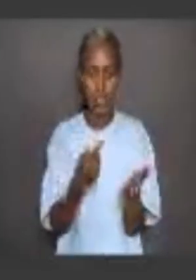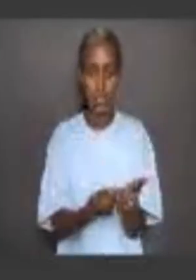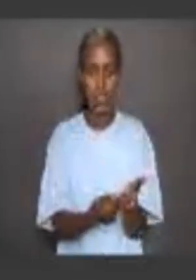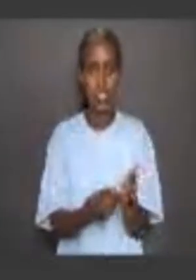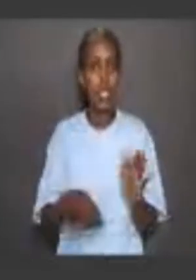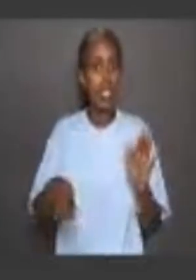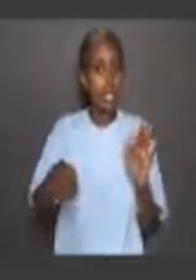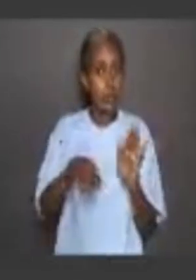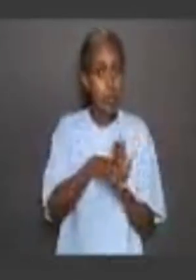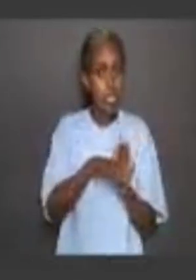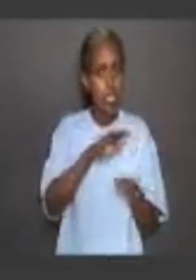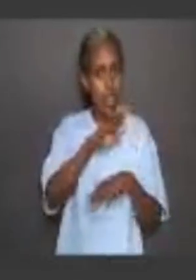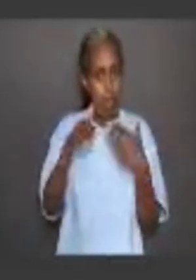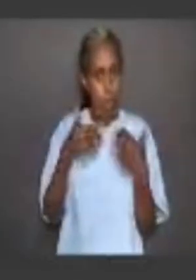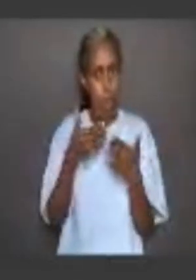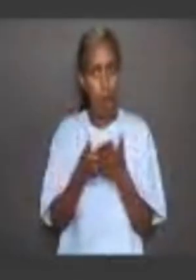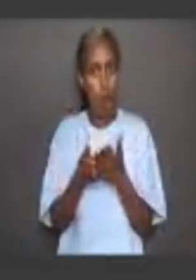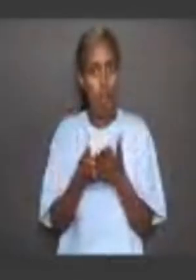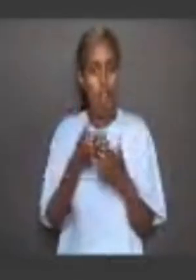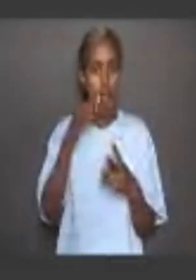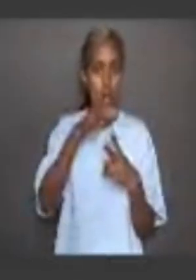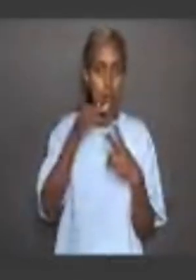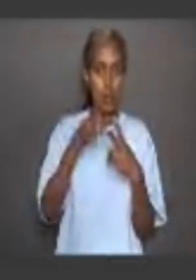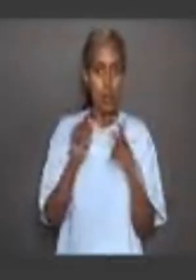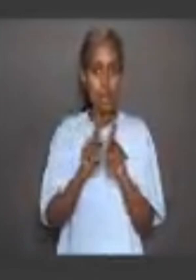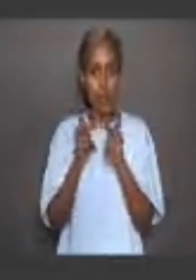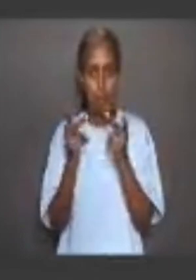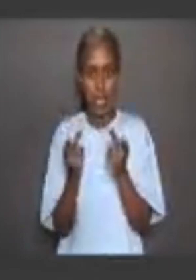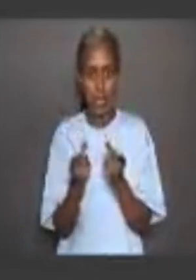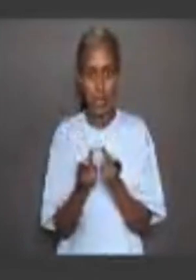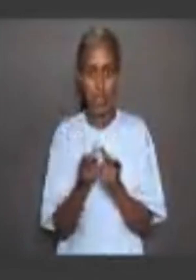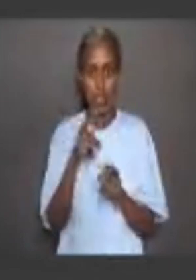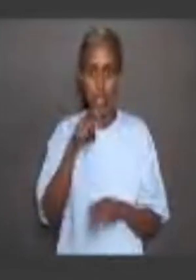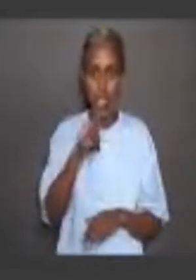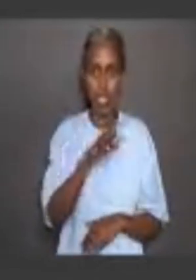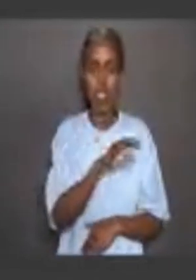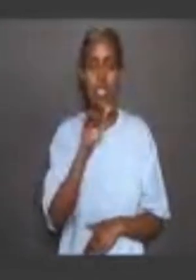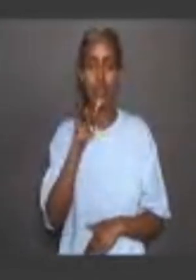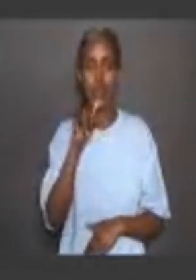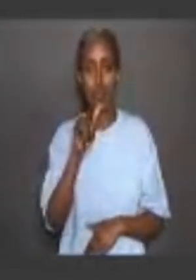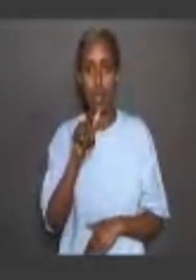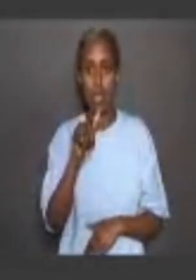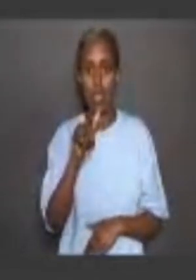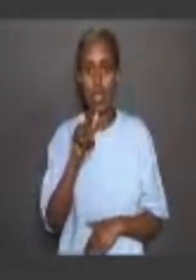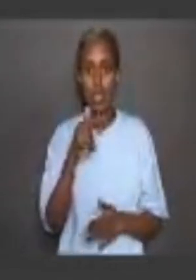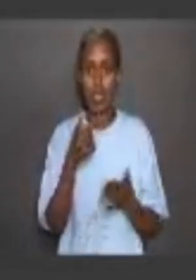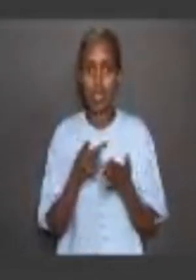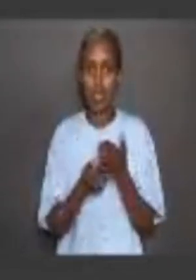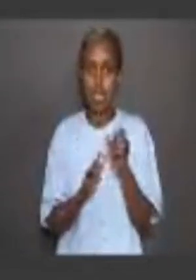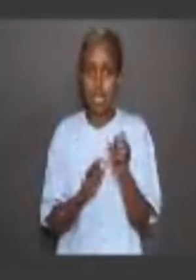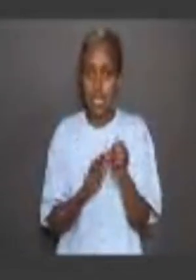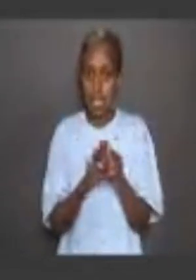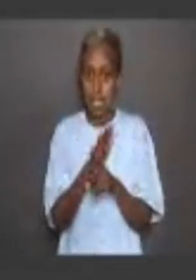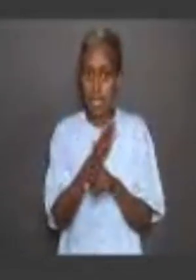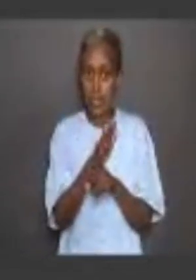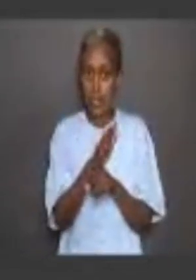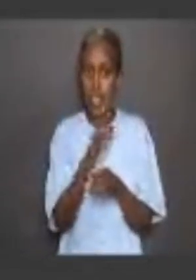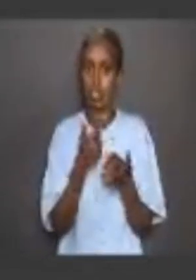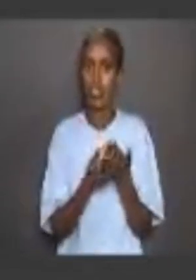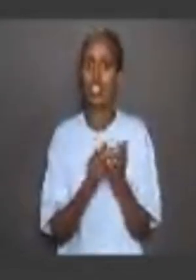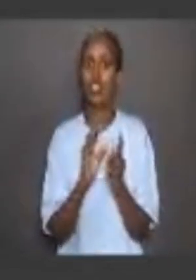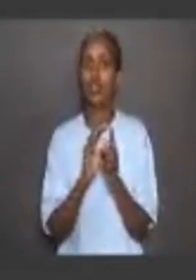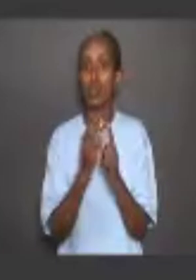here represents all possible pairs of X and Y that